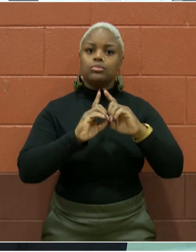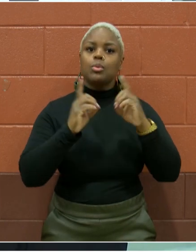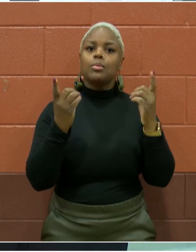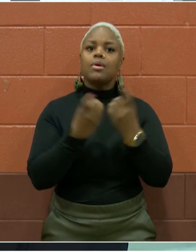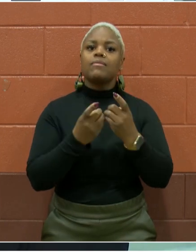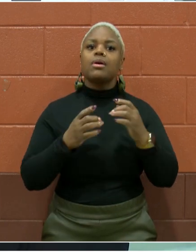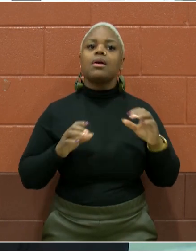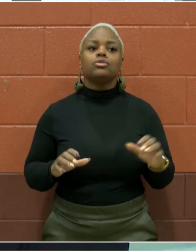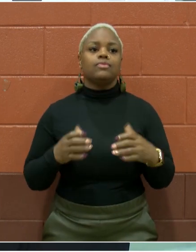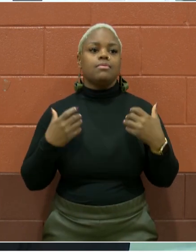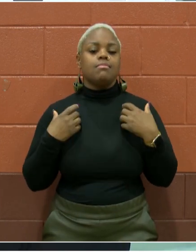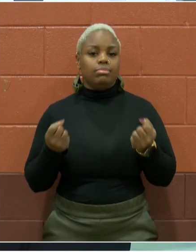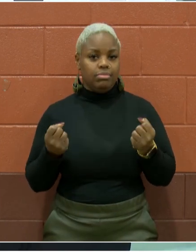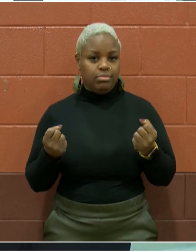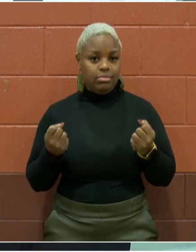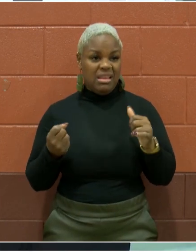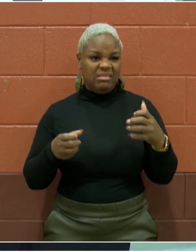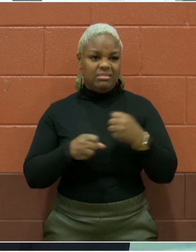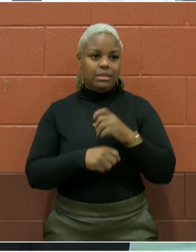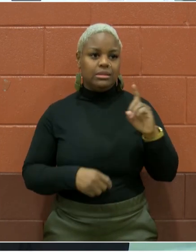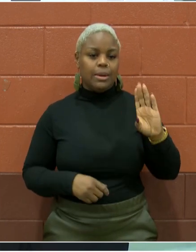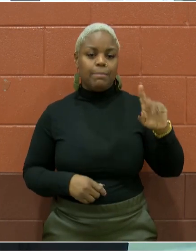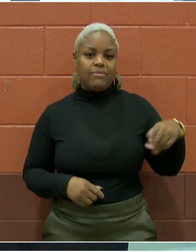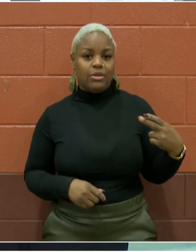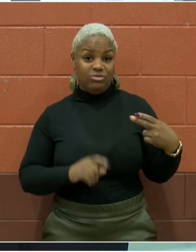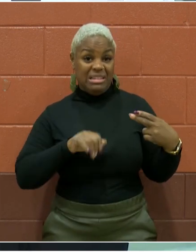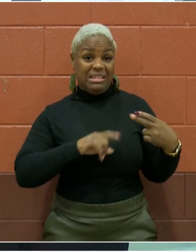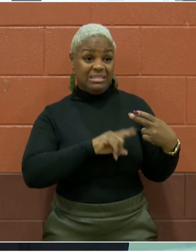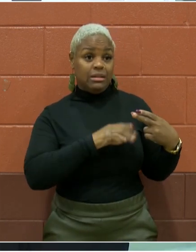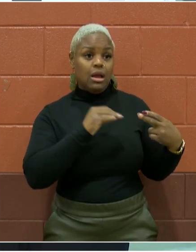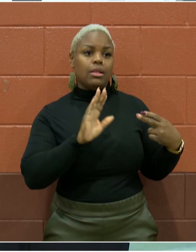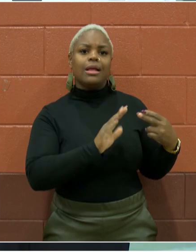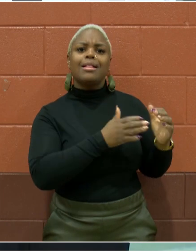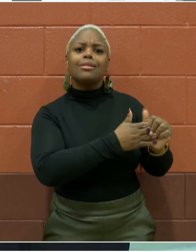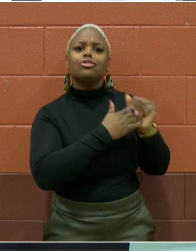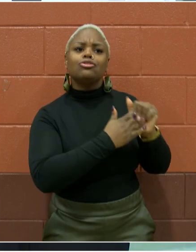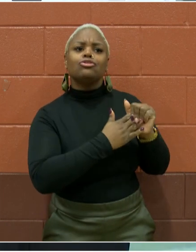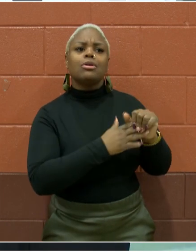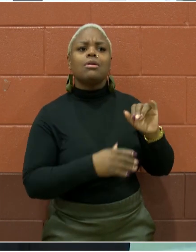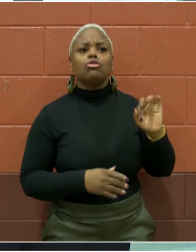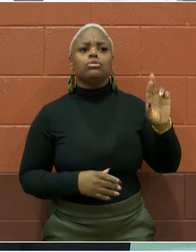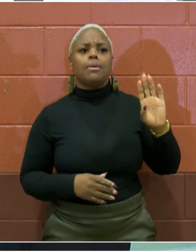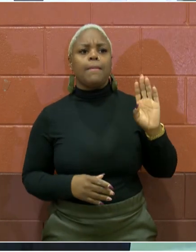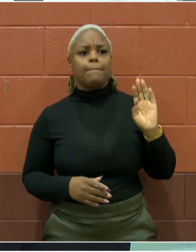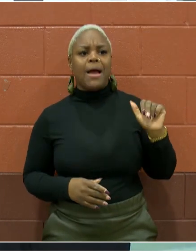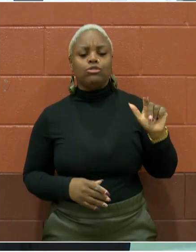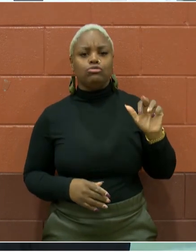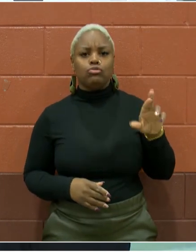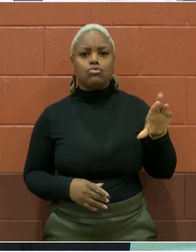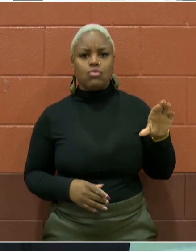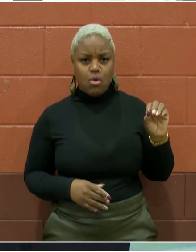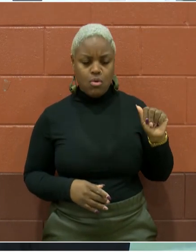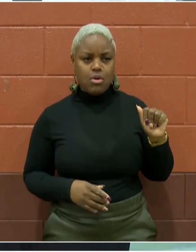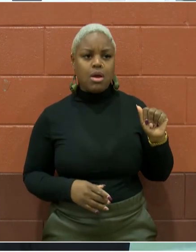better equip our officers to respond to people who are dealing with behavioral health challenges.